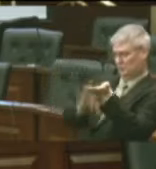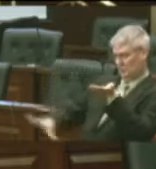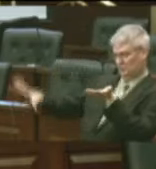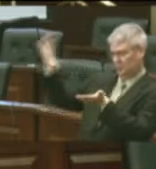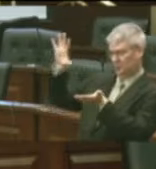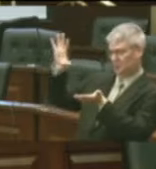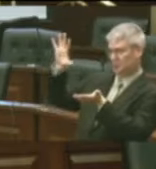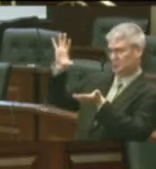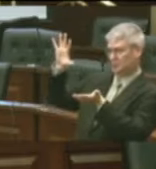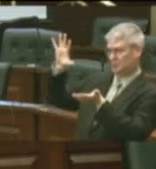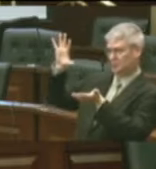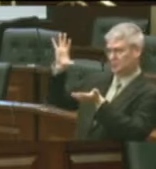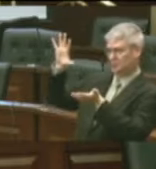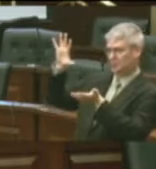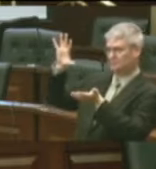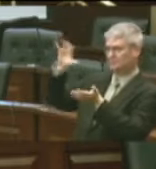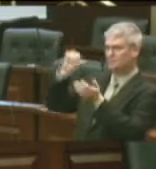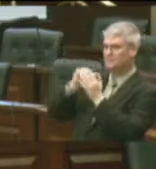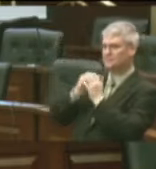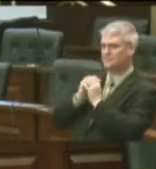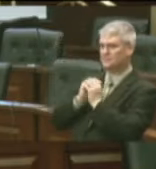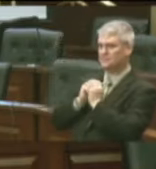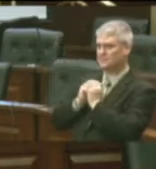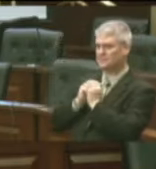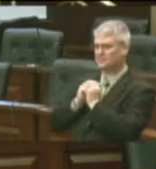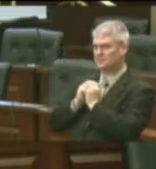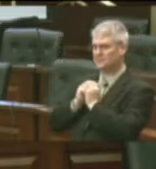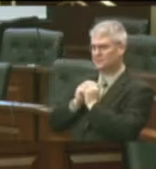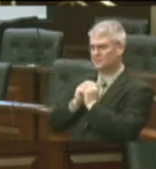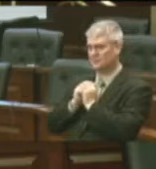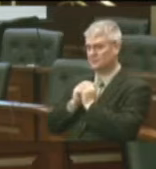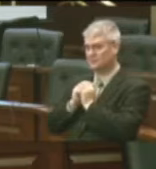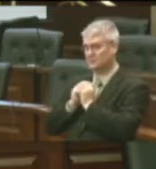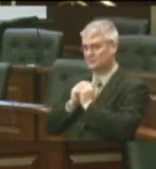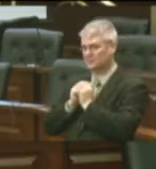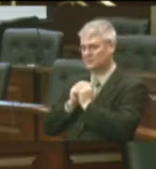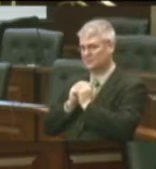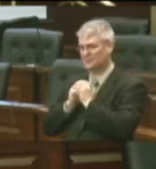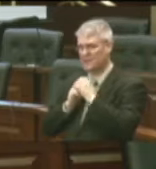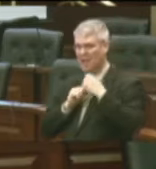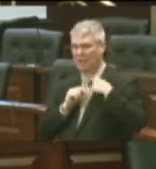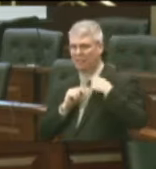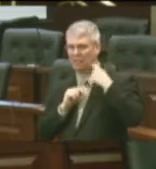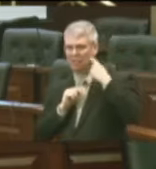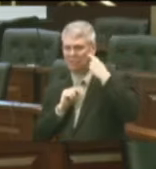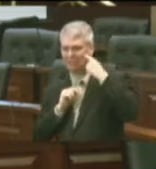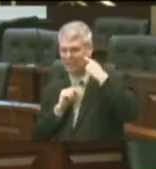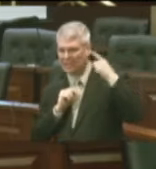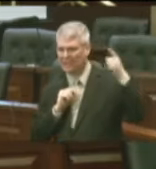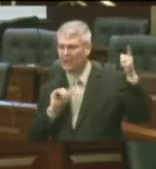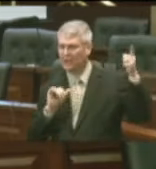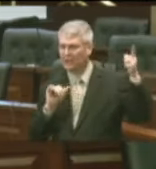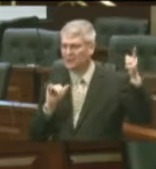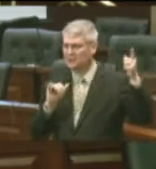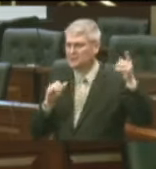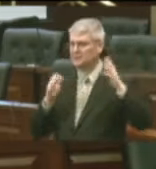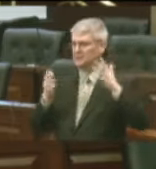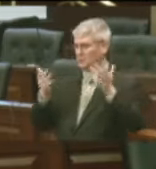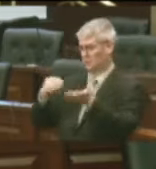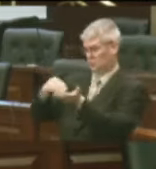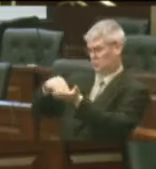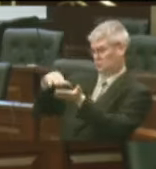I think I got the crux of it. We'll continue to work on it, but there's a whole bunch of students that are in school now. We got over half